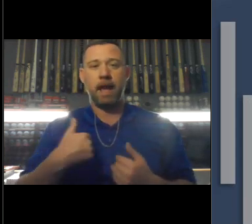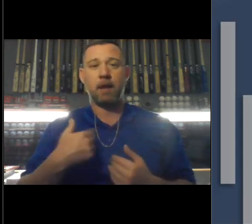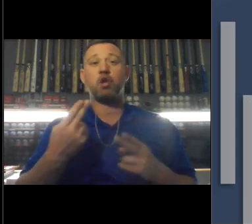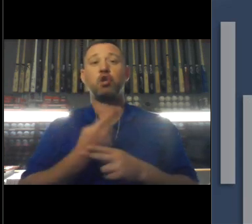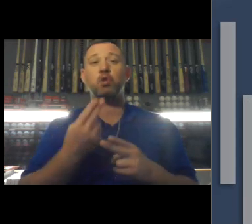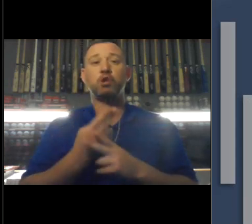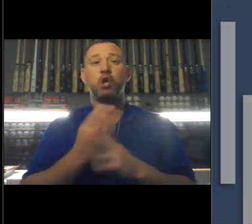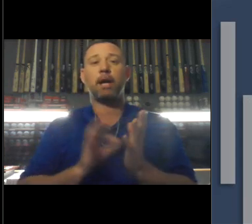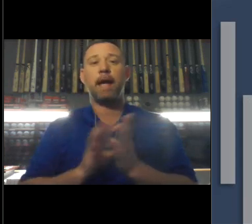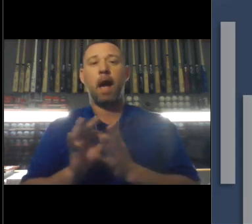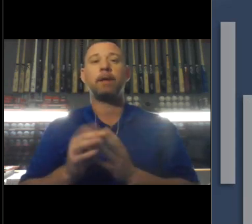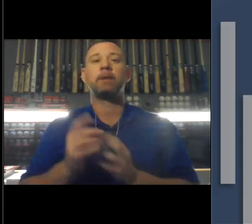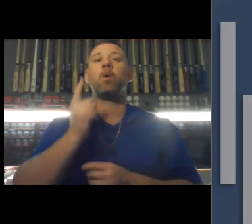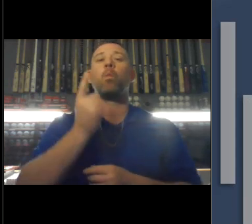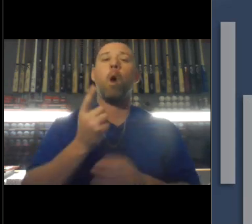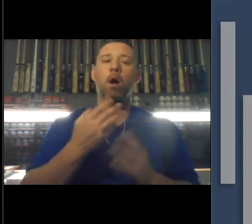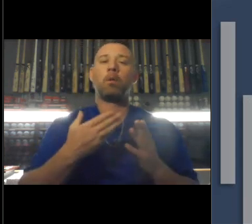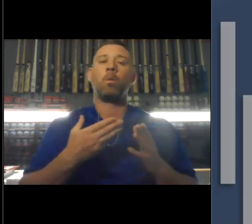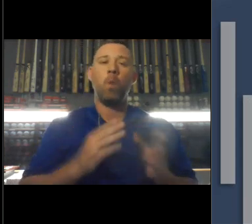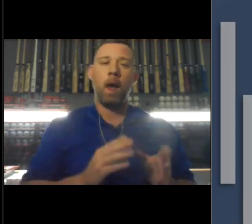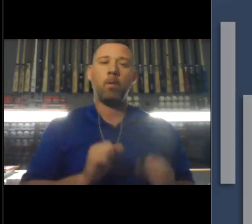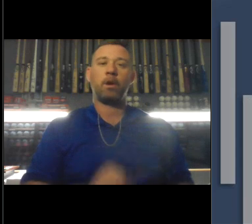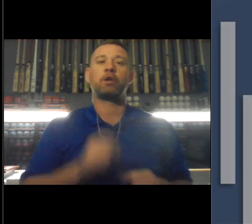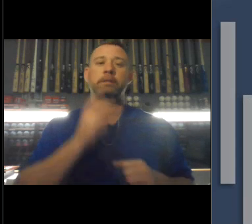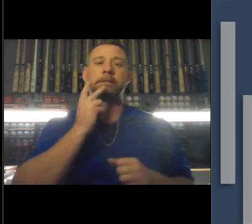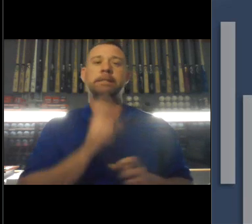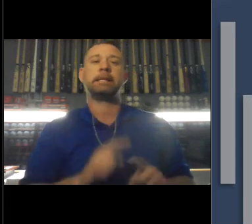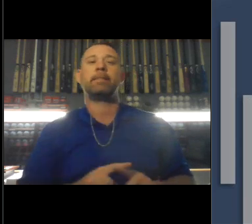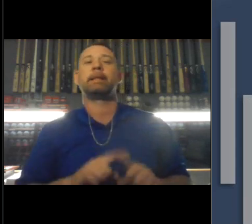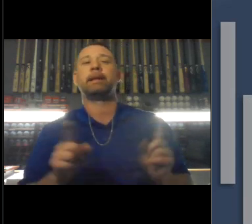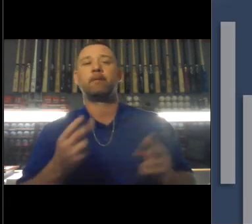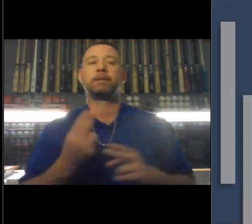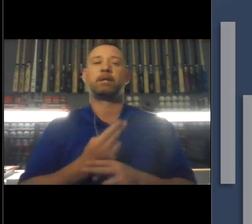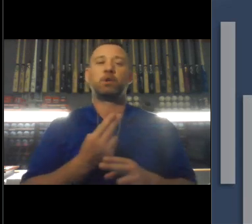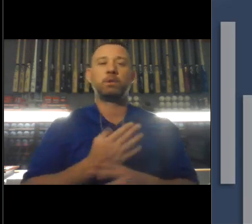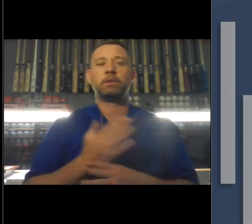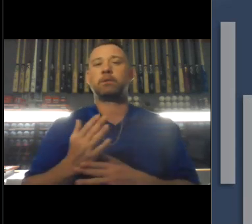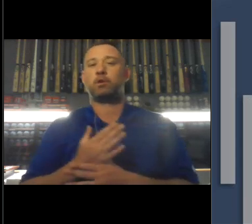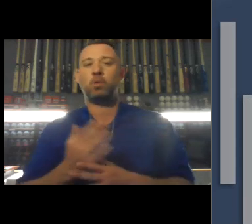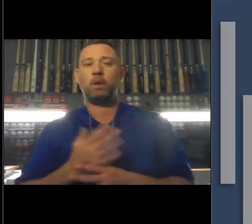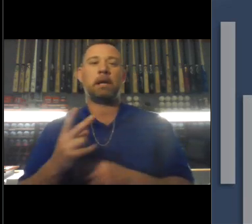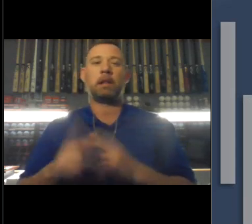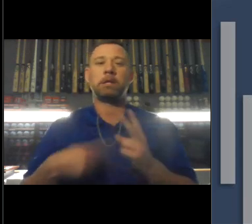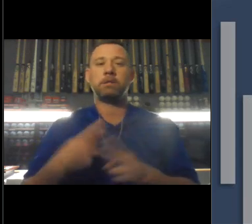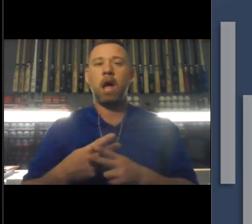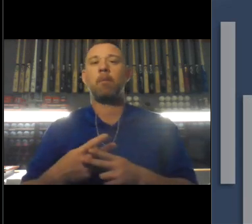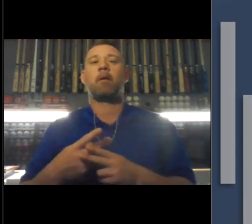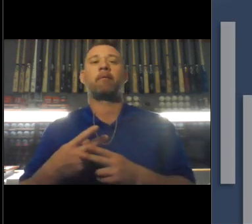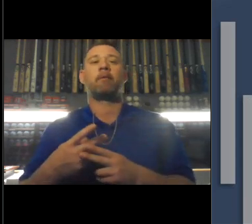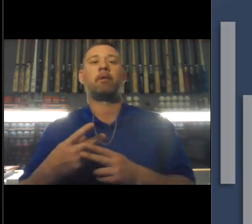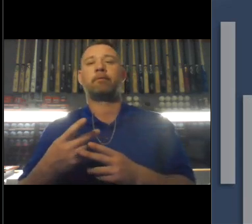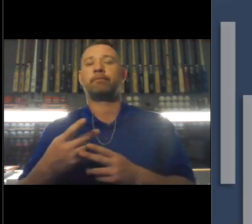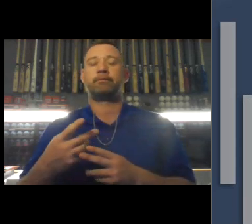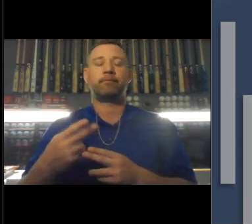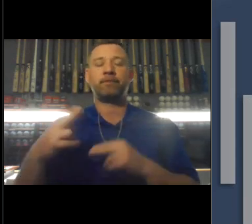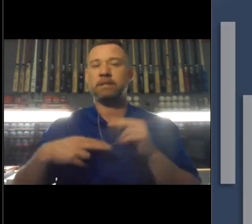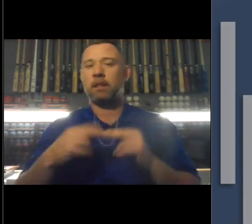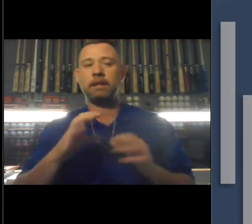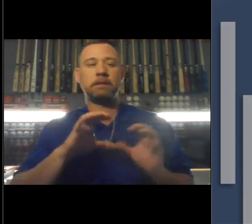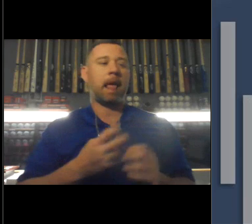is one way that we could see the difference in usage between the different types of facilities, such as class